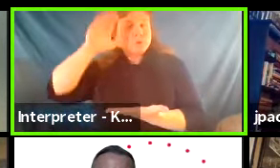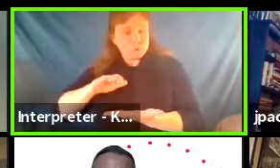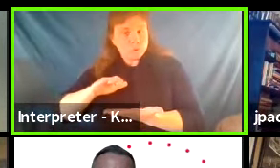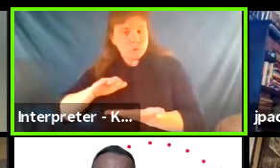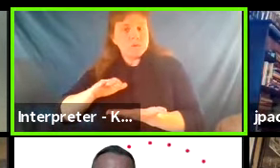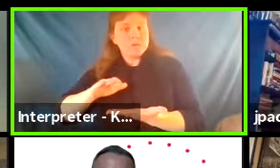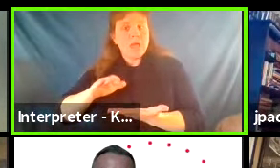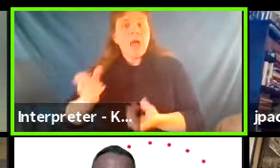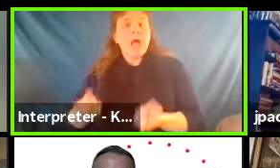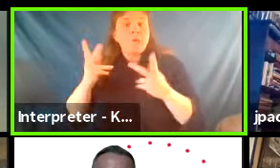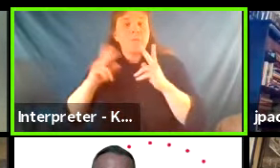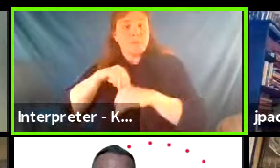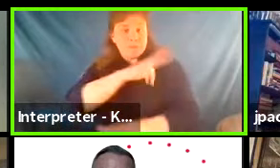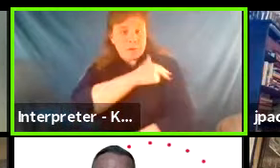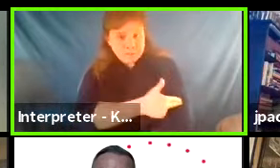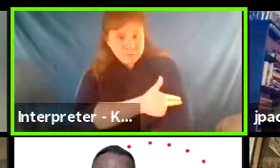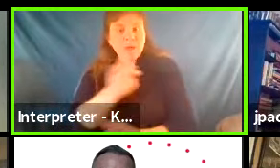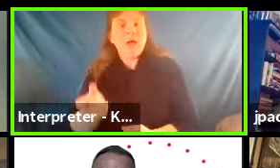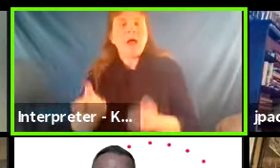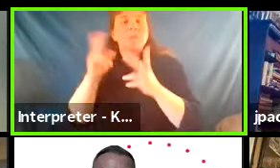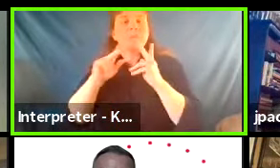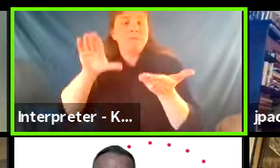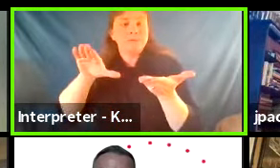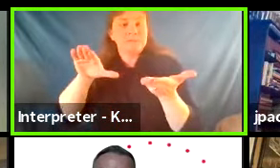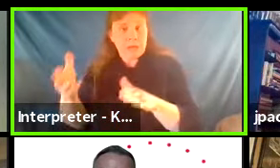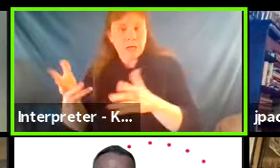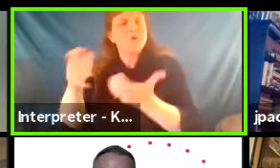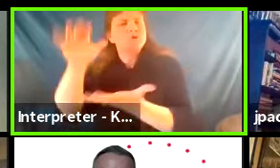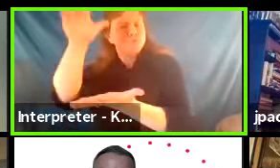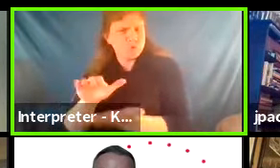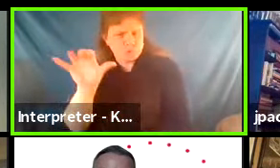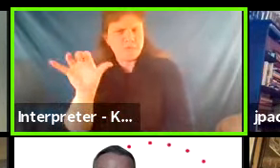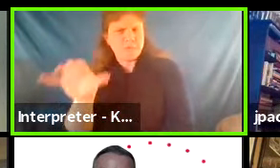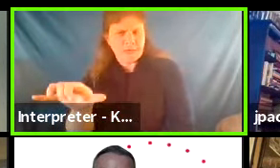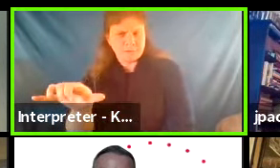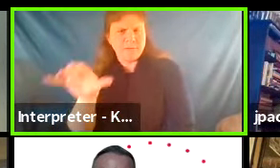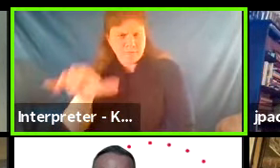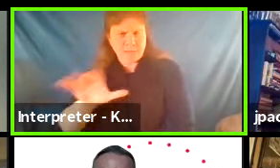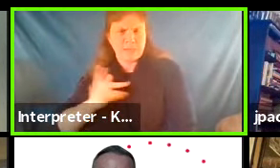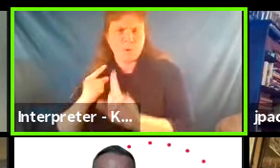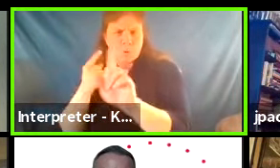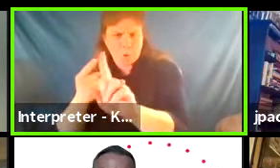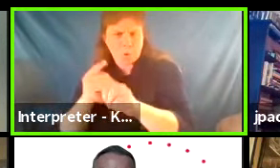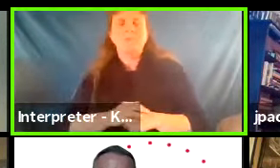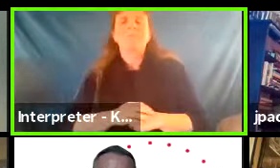such a important and compelling. And I do think simplicity,